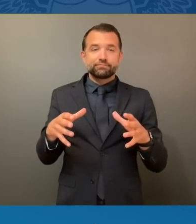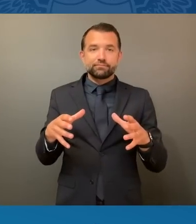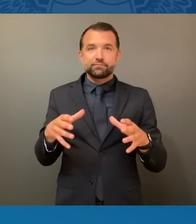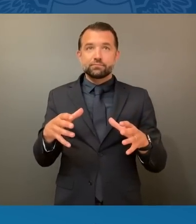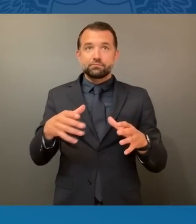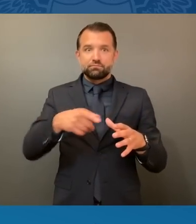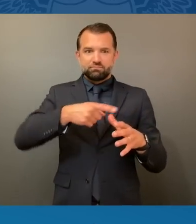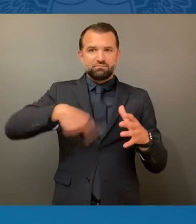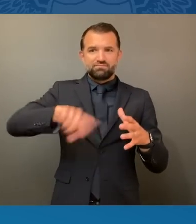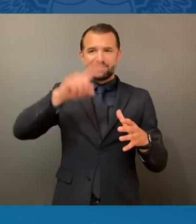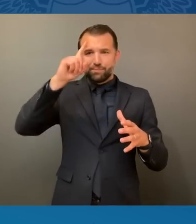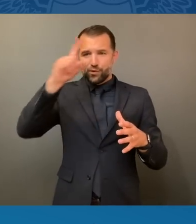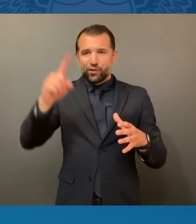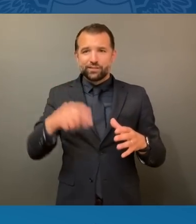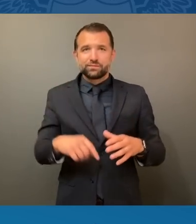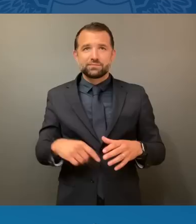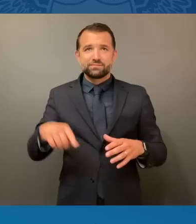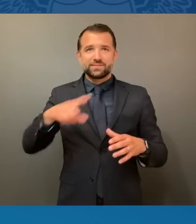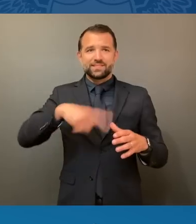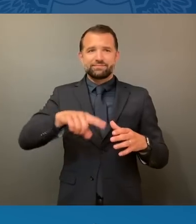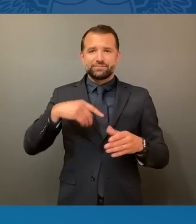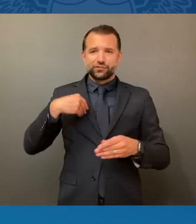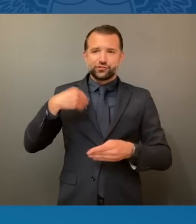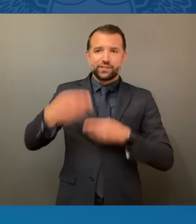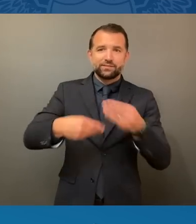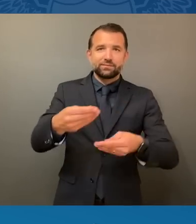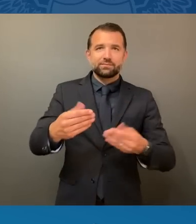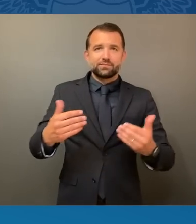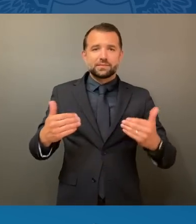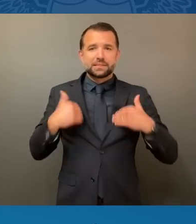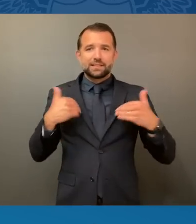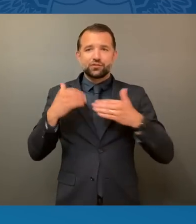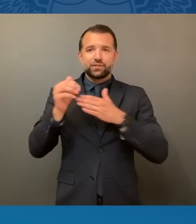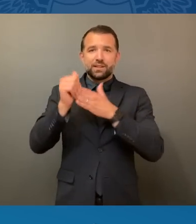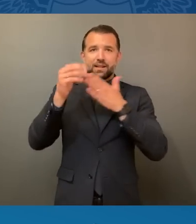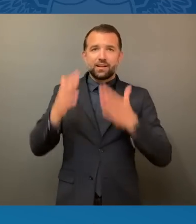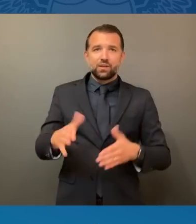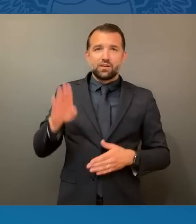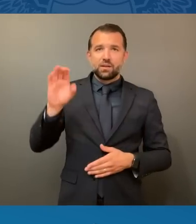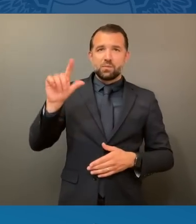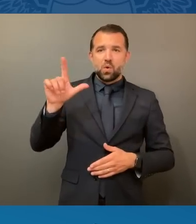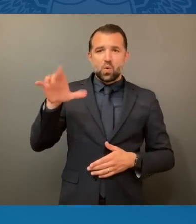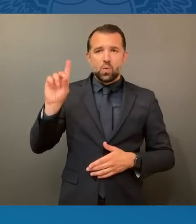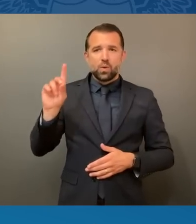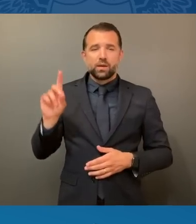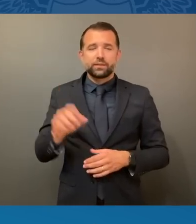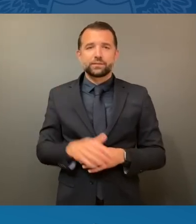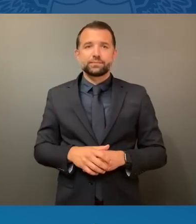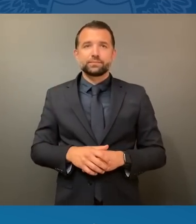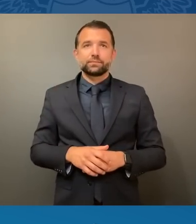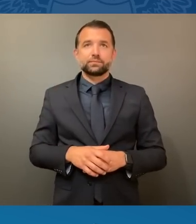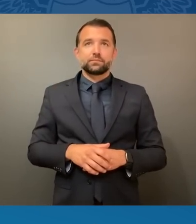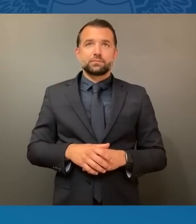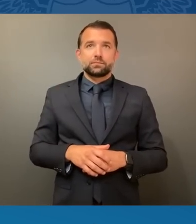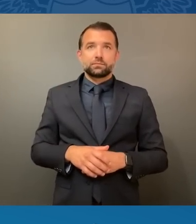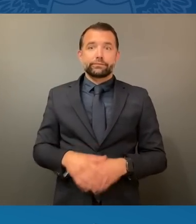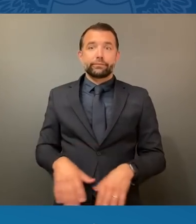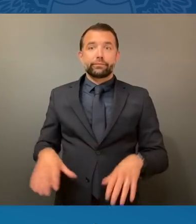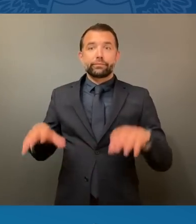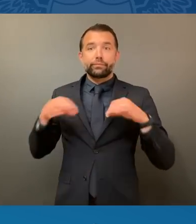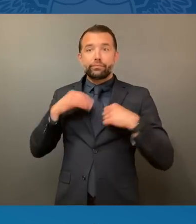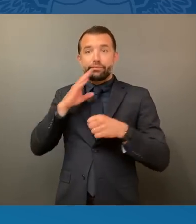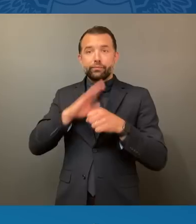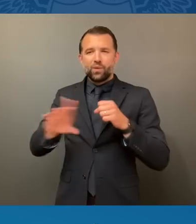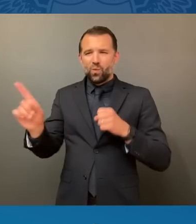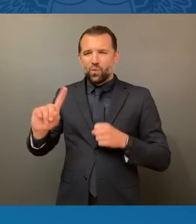this generation of young leaders, they are bold. They're not having it. They are